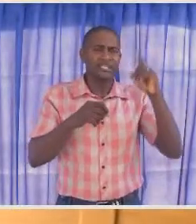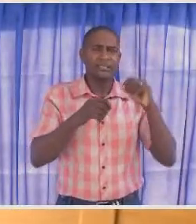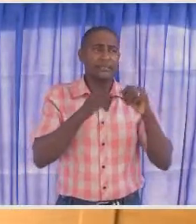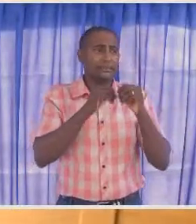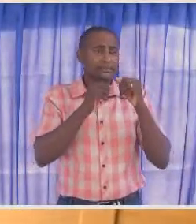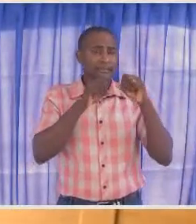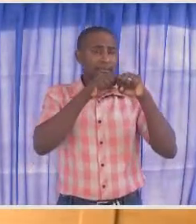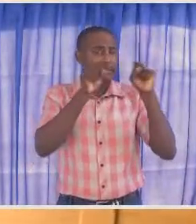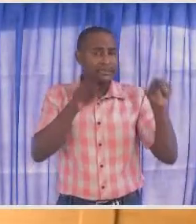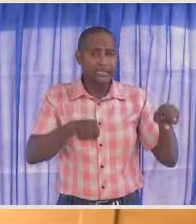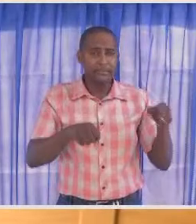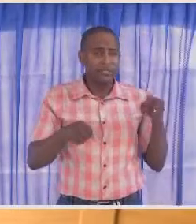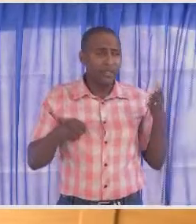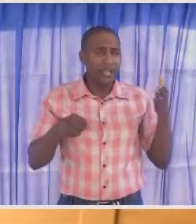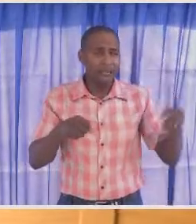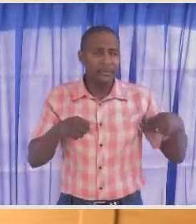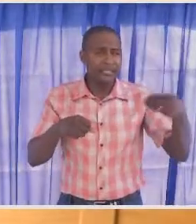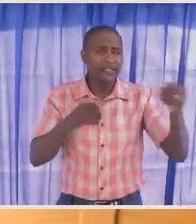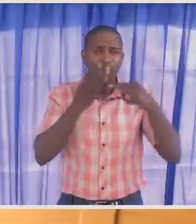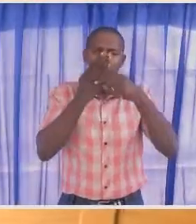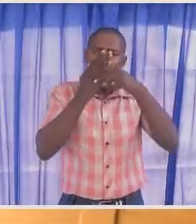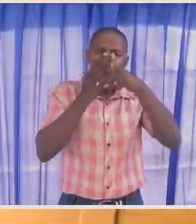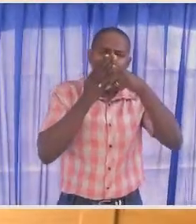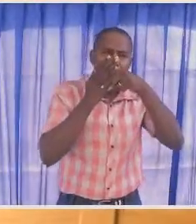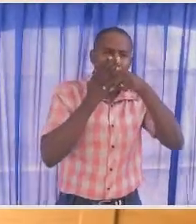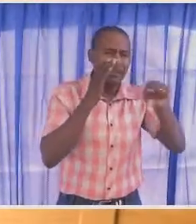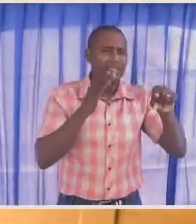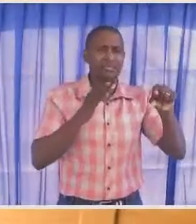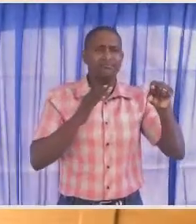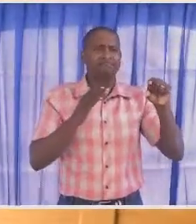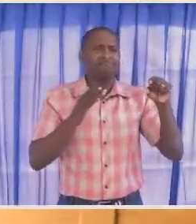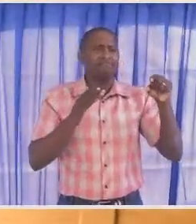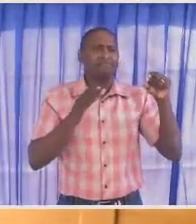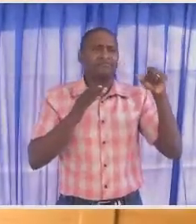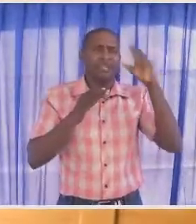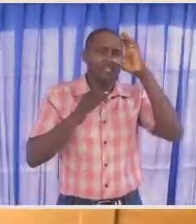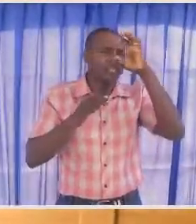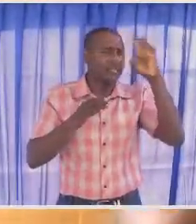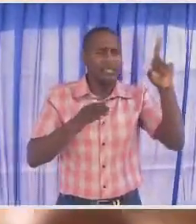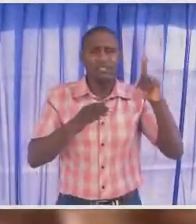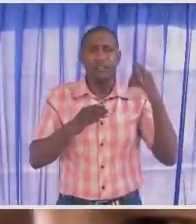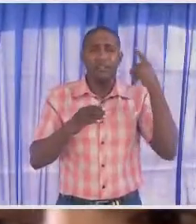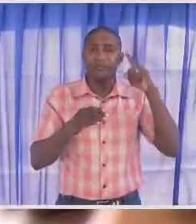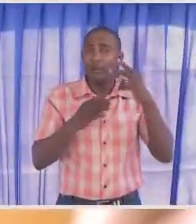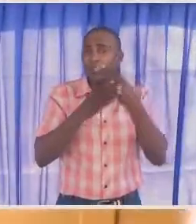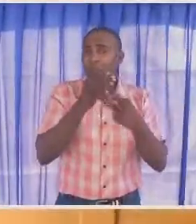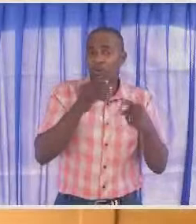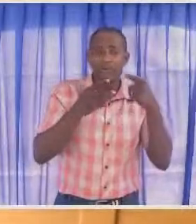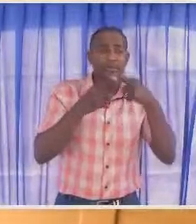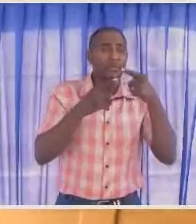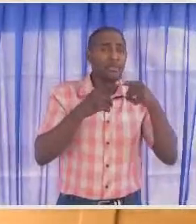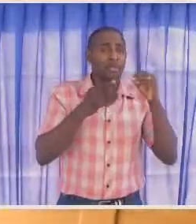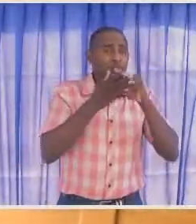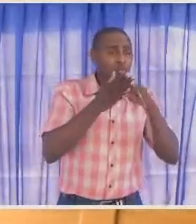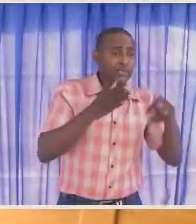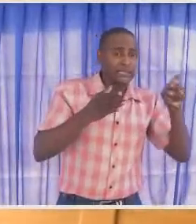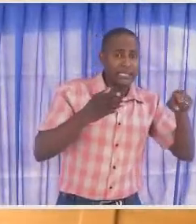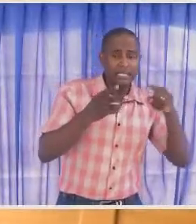quality education and help align policies to meet both student needs and labor